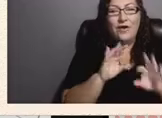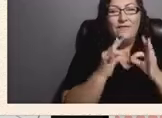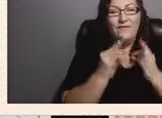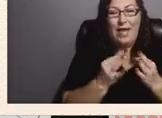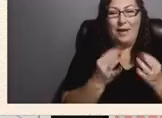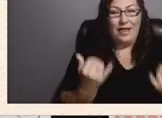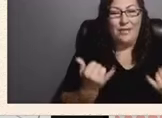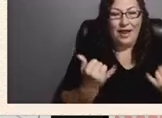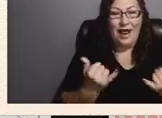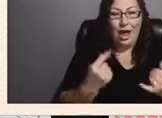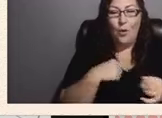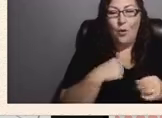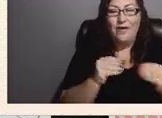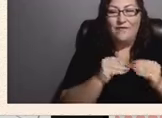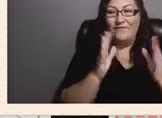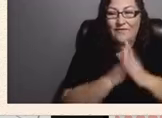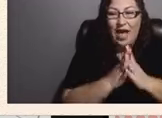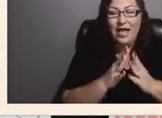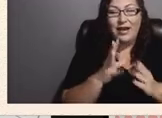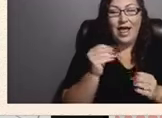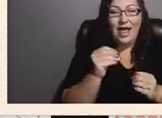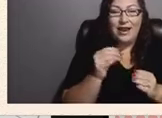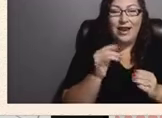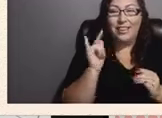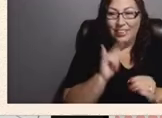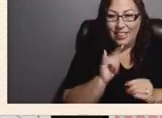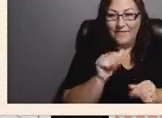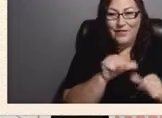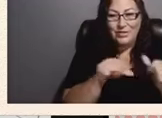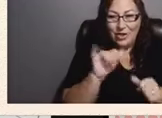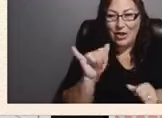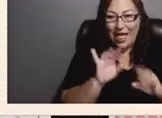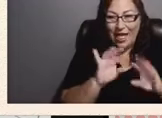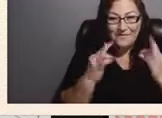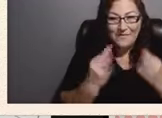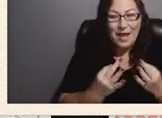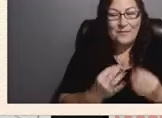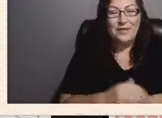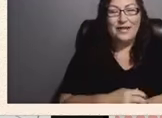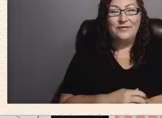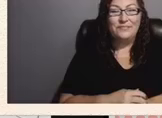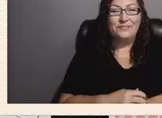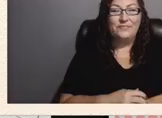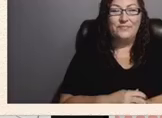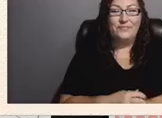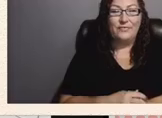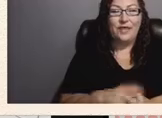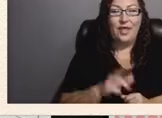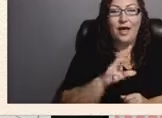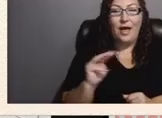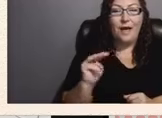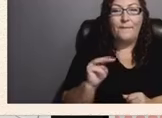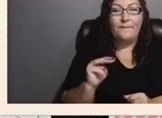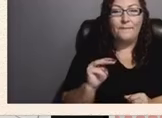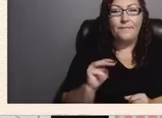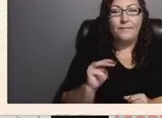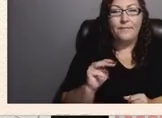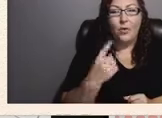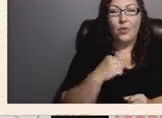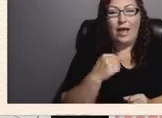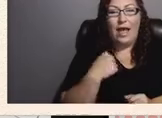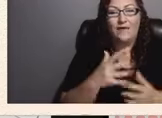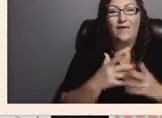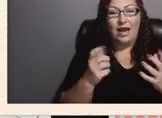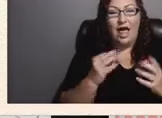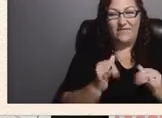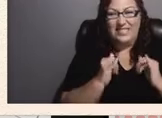like family. We love each other like family. That's just us. And we have a lot of the same issues